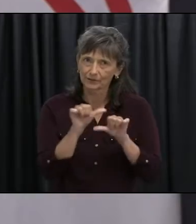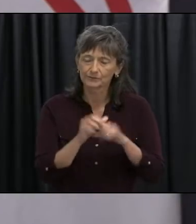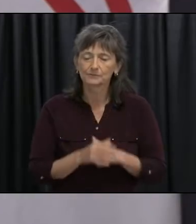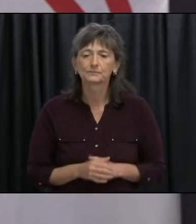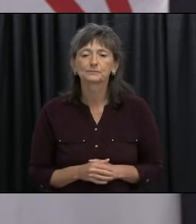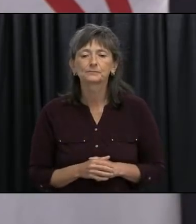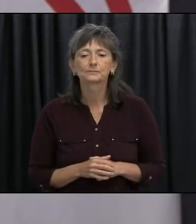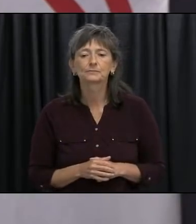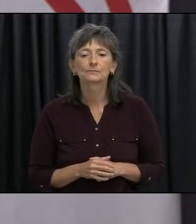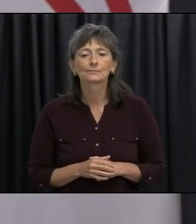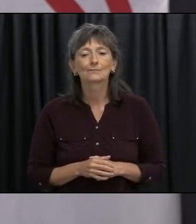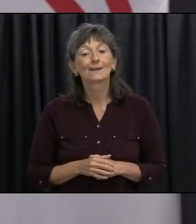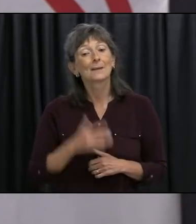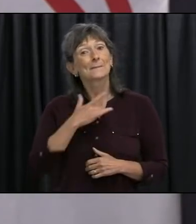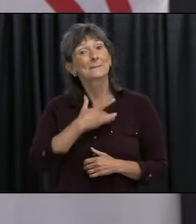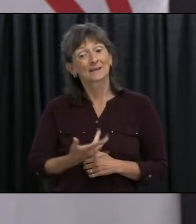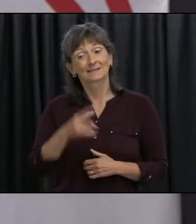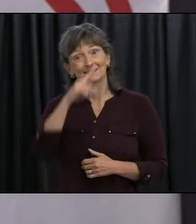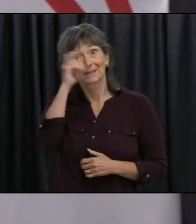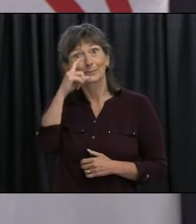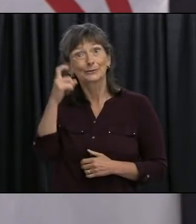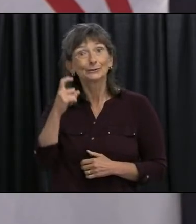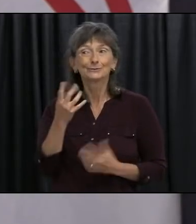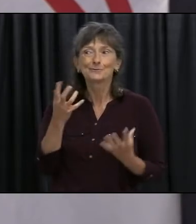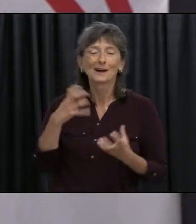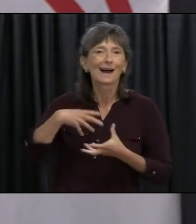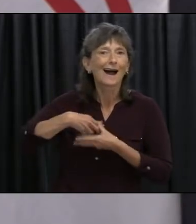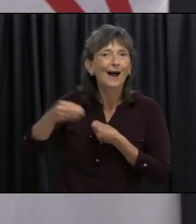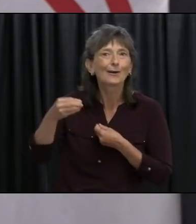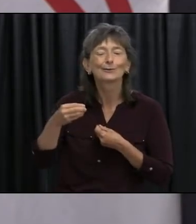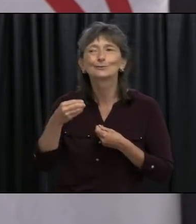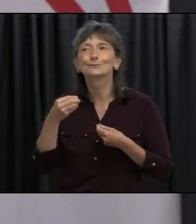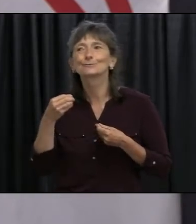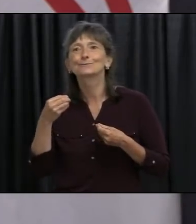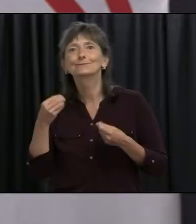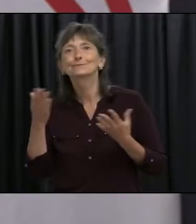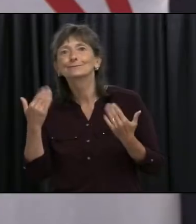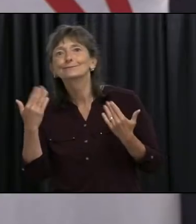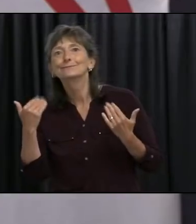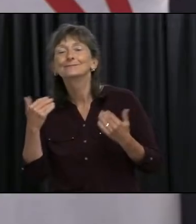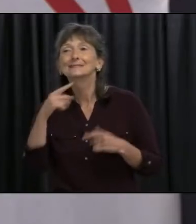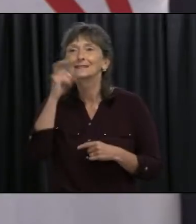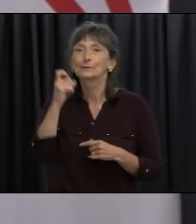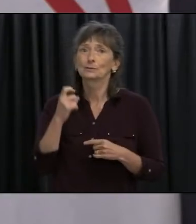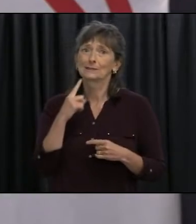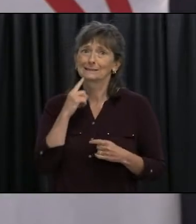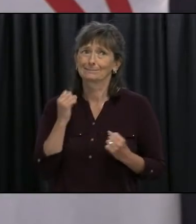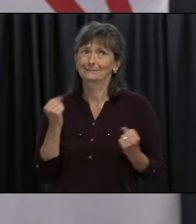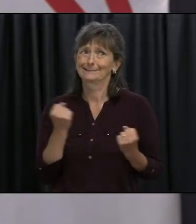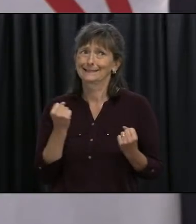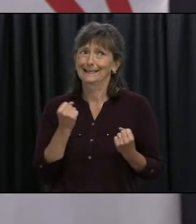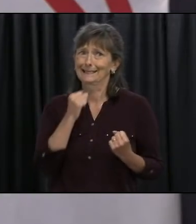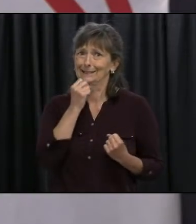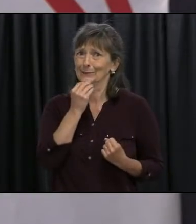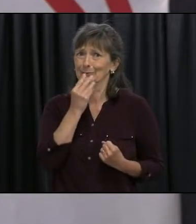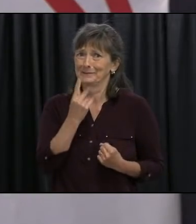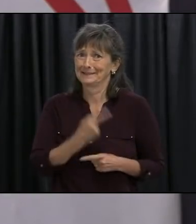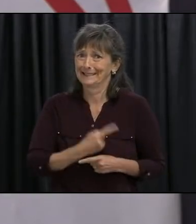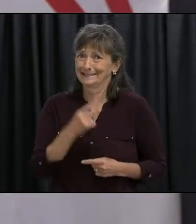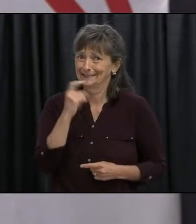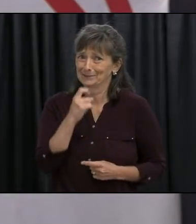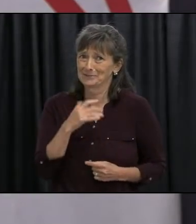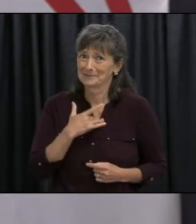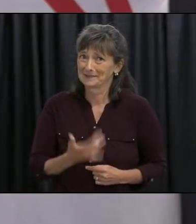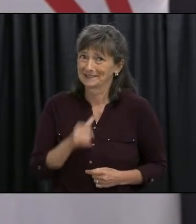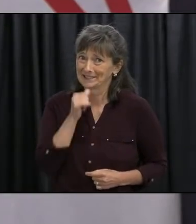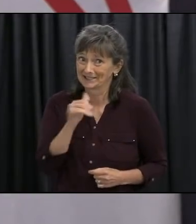Now, during this time of the year, most of us want to get outside and enjoy the bit of summer, even though today is not one of those warm summer days,